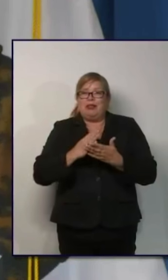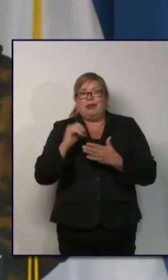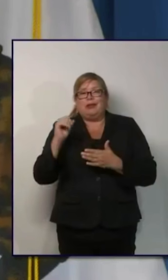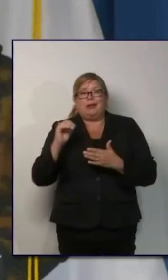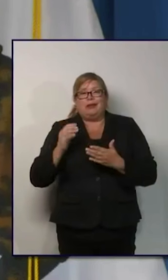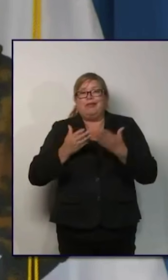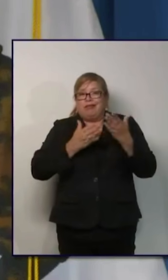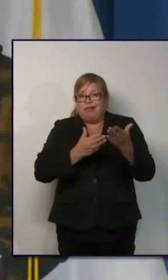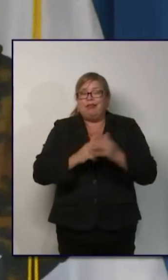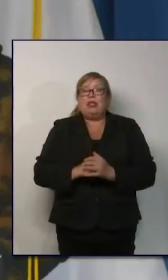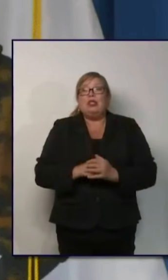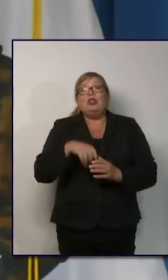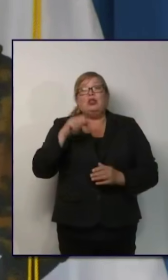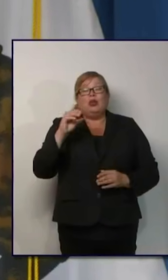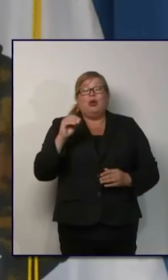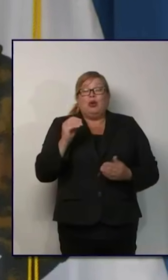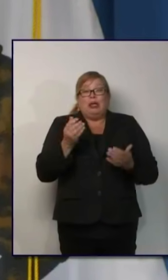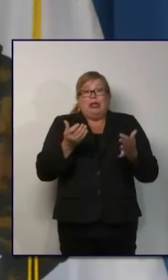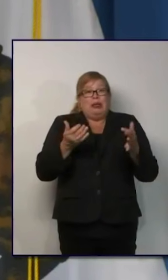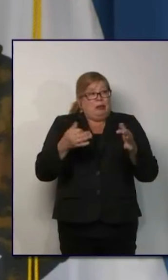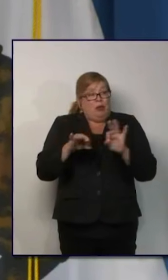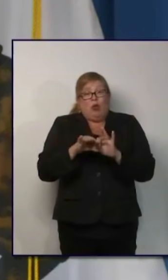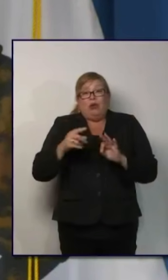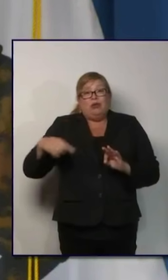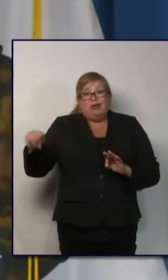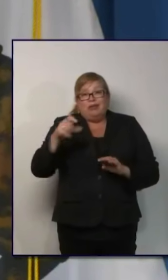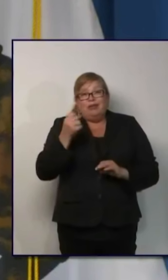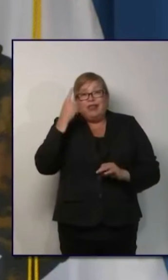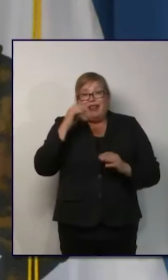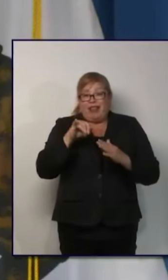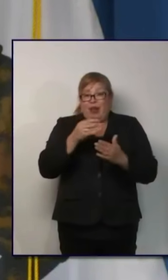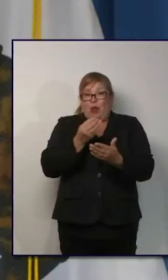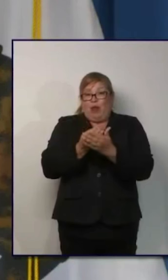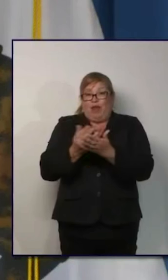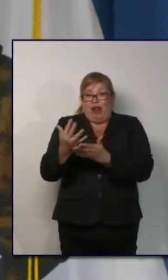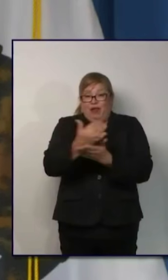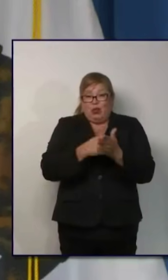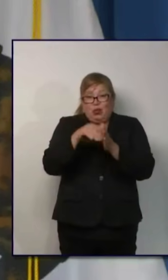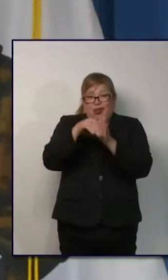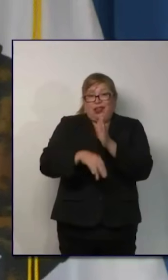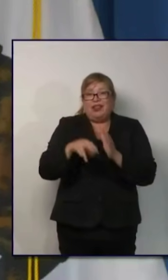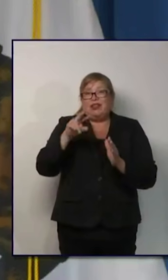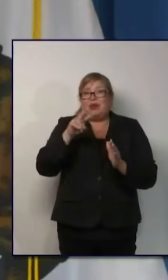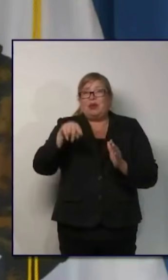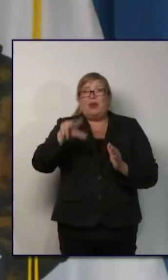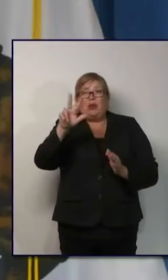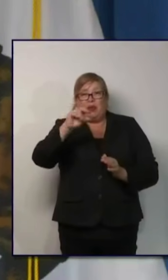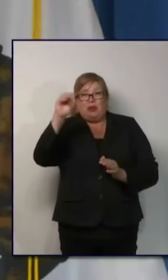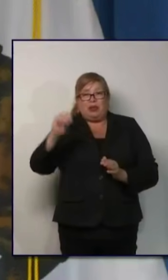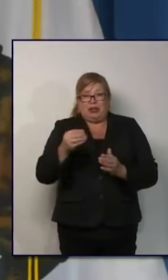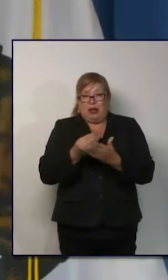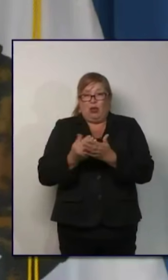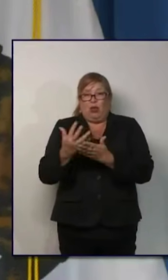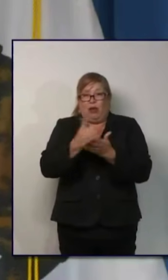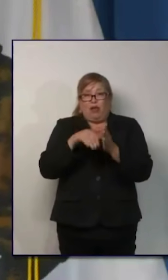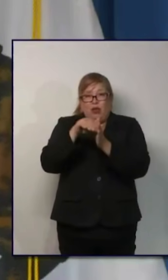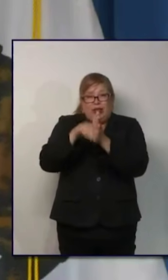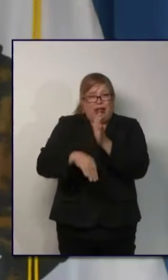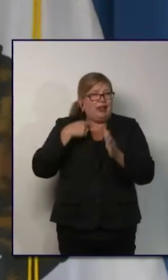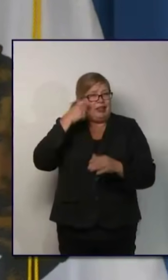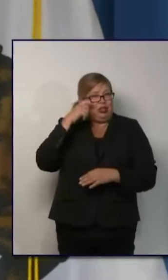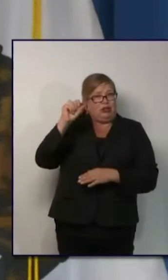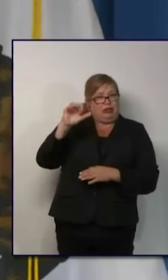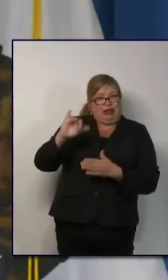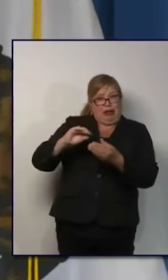Act. It's important to note that the revenue decline, the 22.3% revenue decline that I referenced just a moment